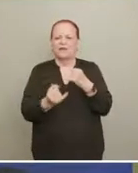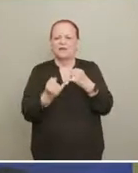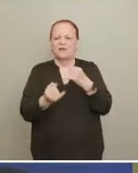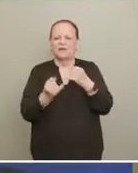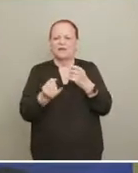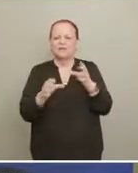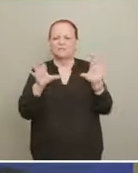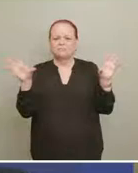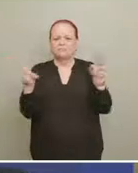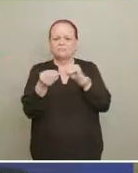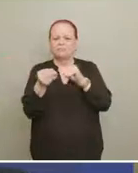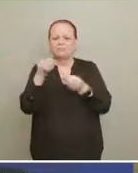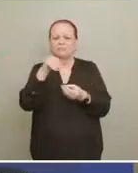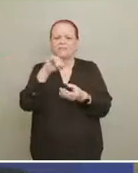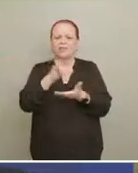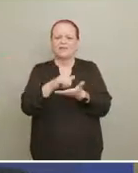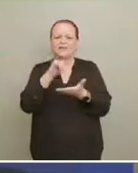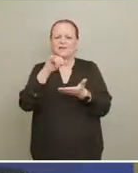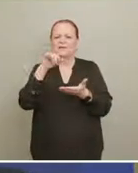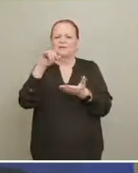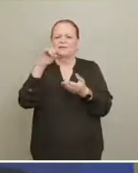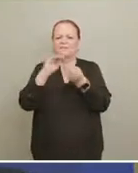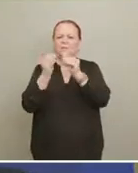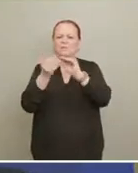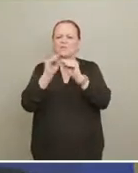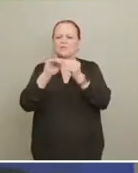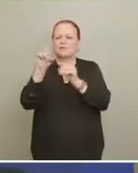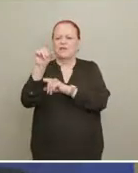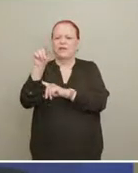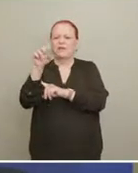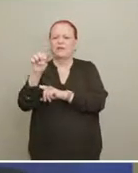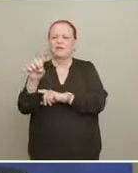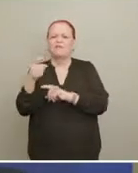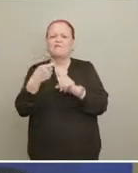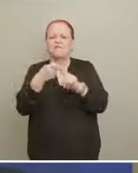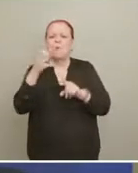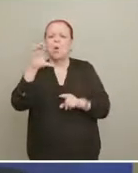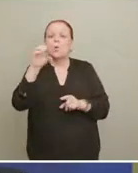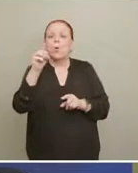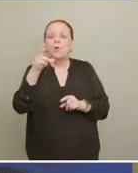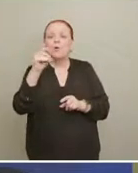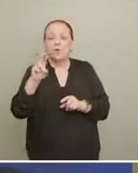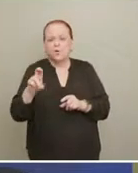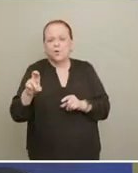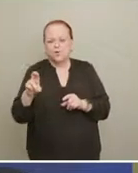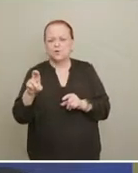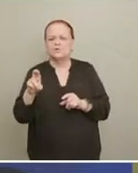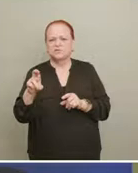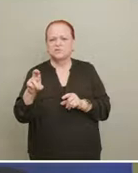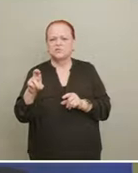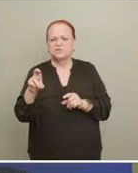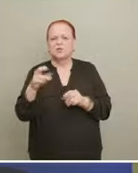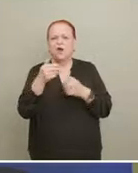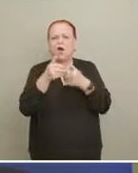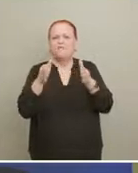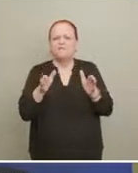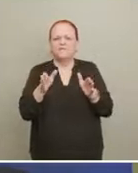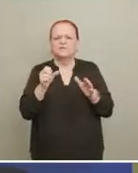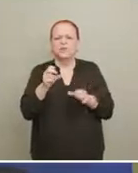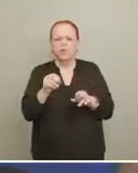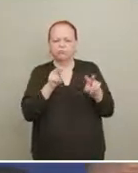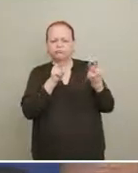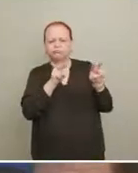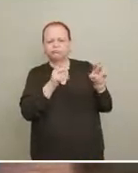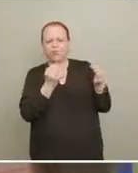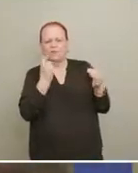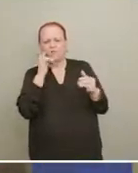the coroner's office, and then we will be releasing that. So be on the lookout for that, okay? And